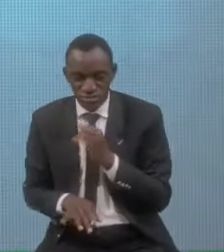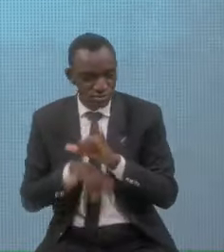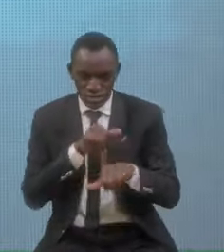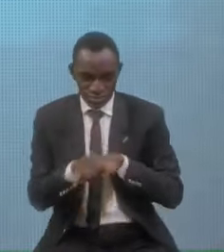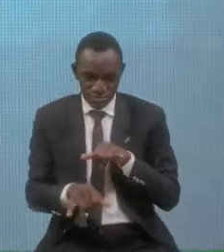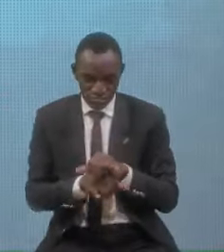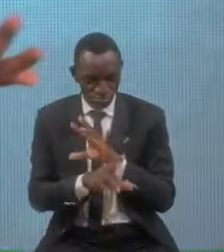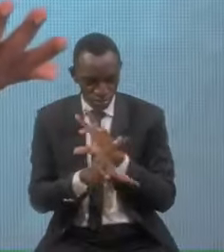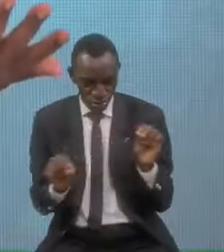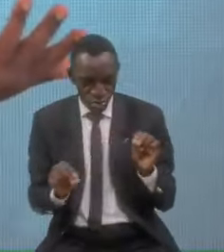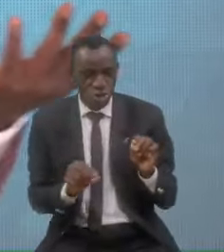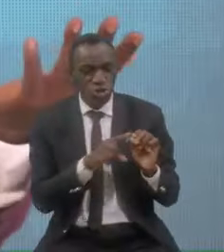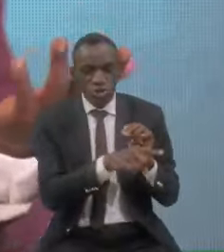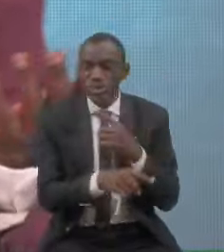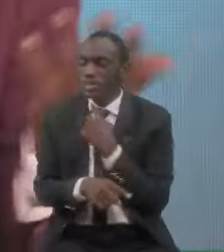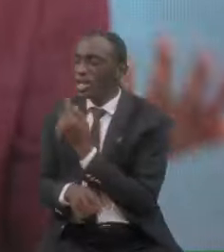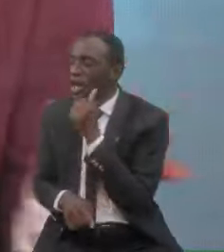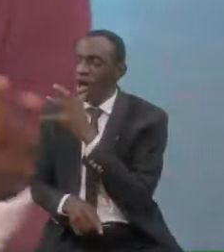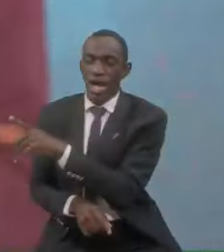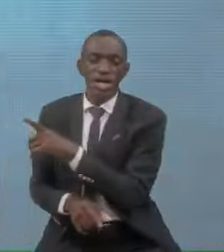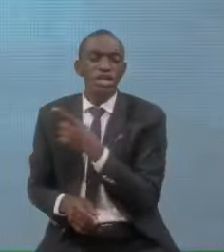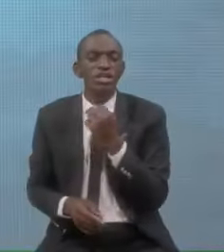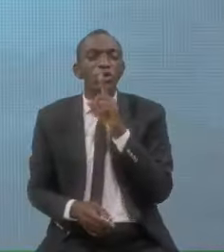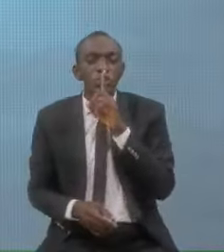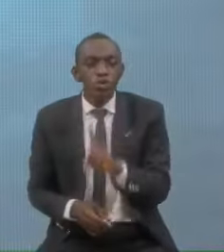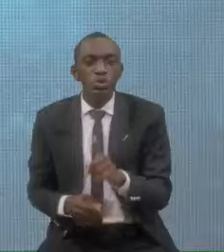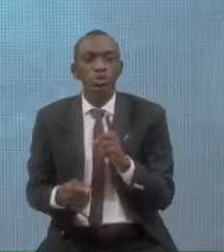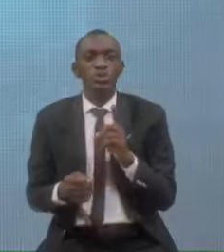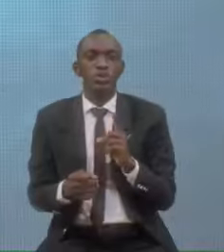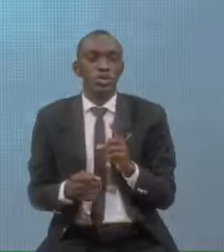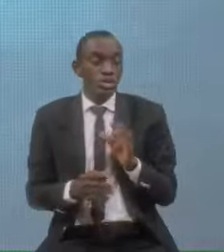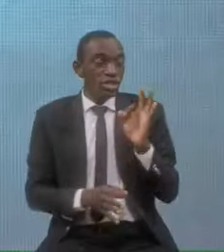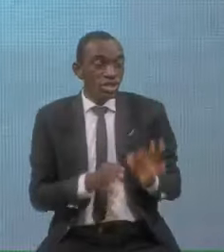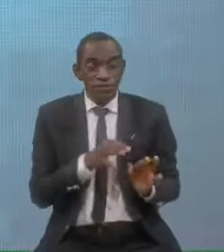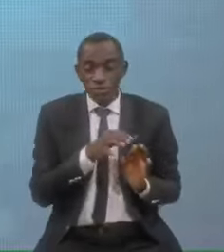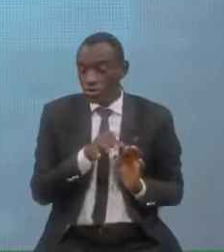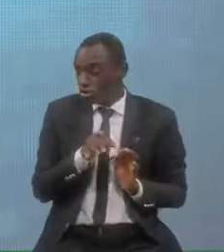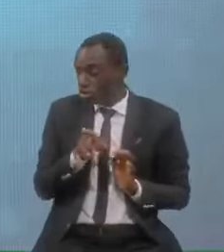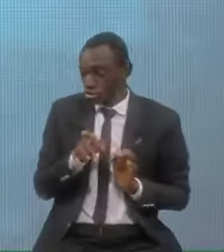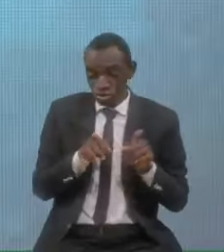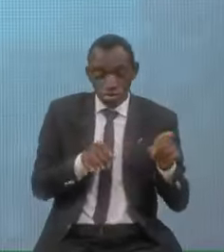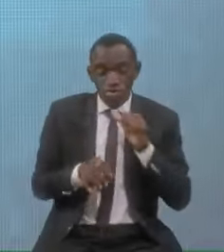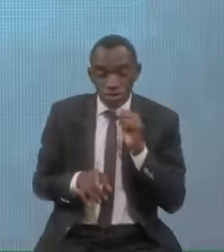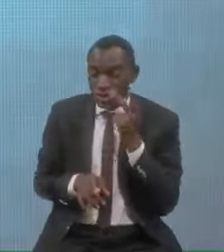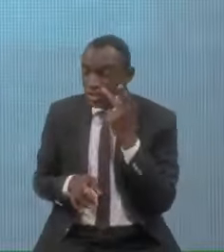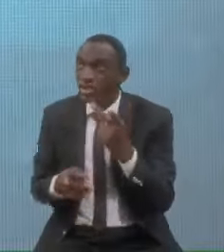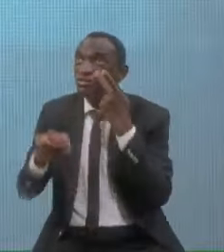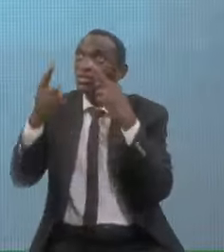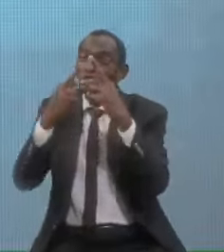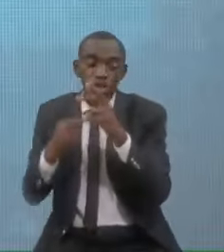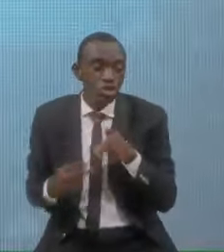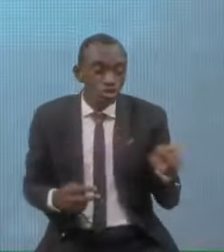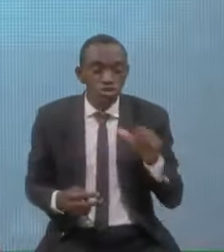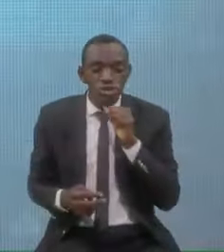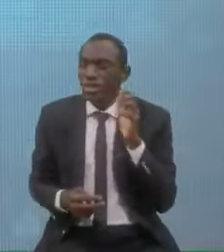her, if you didn't see a vision, don't talk about vision. If you didn't hear a voice, audible voice,